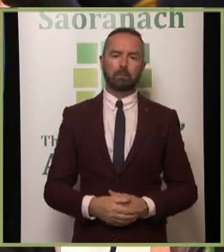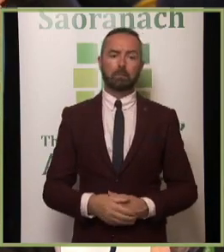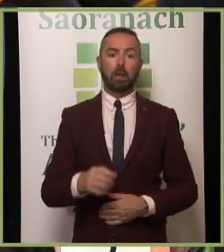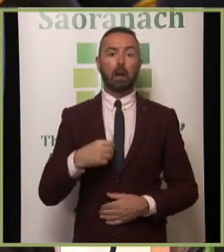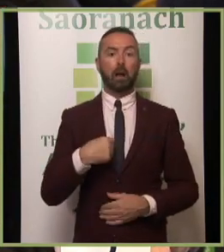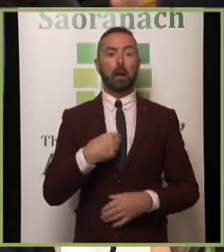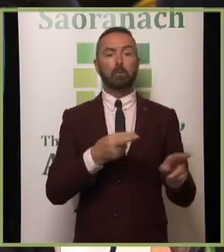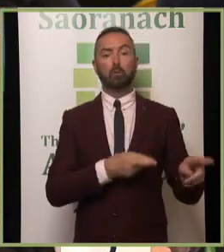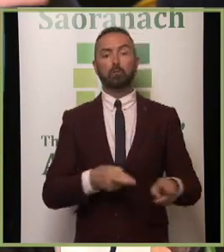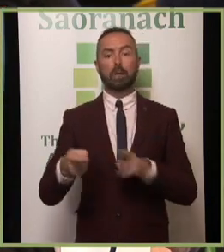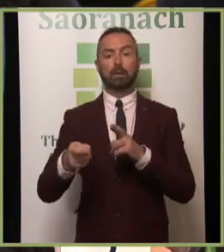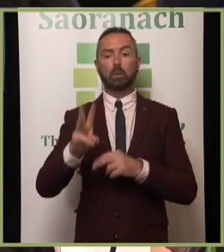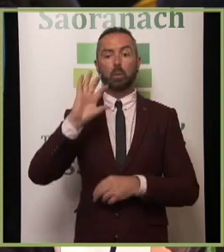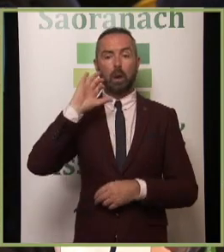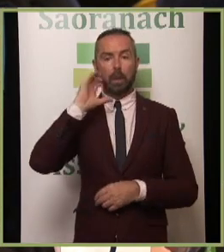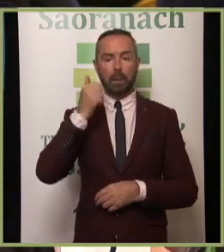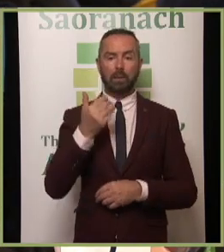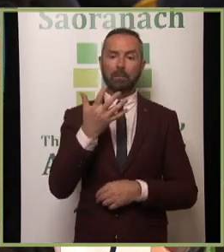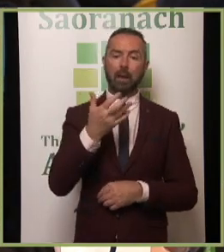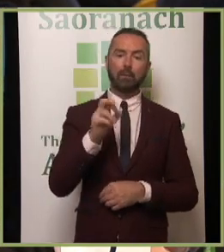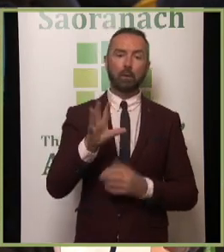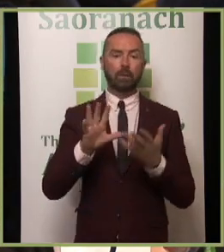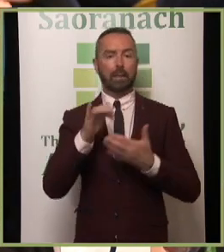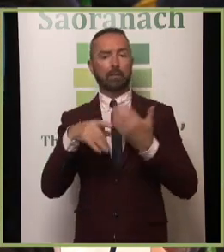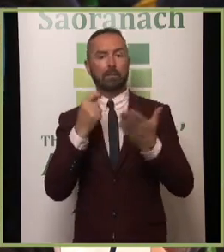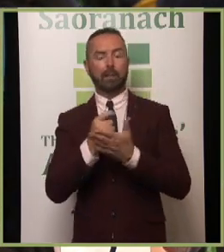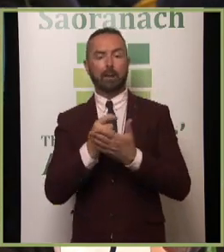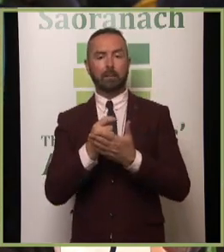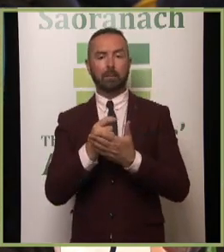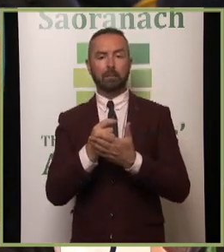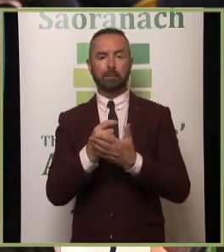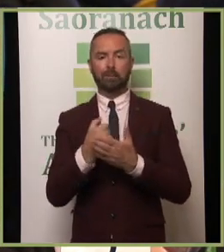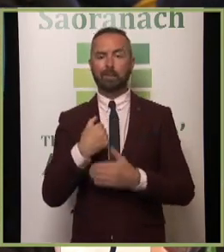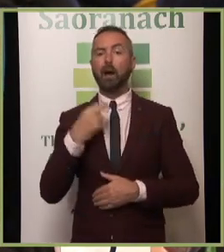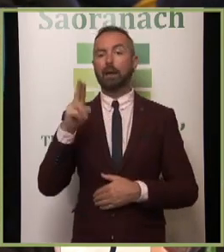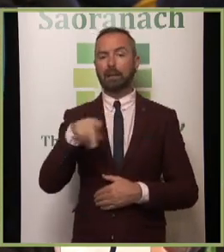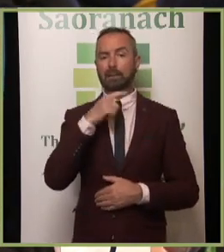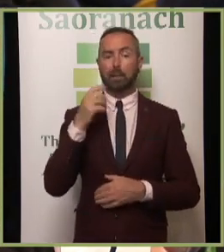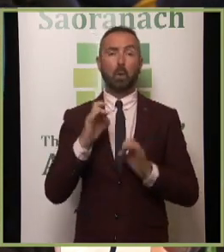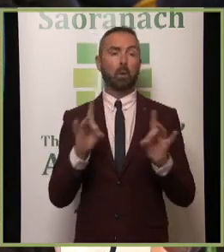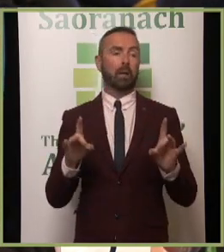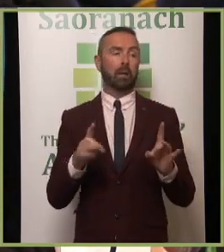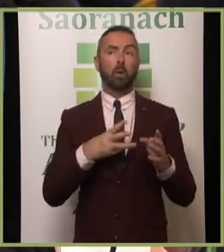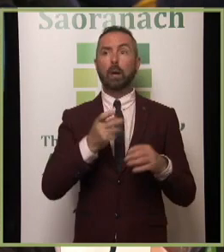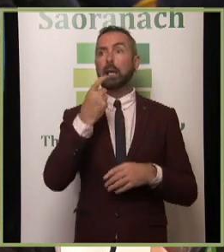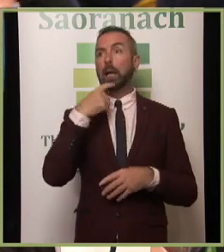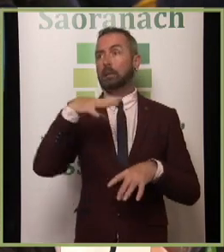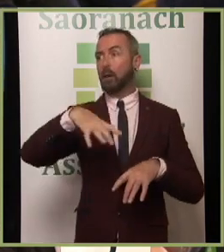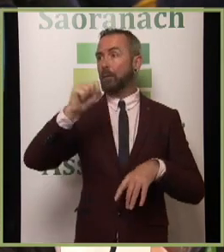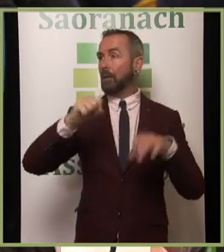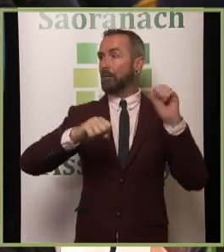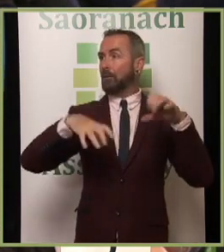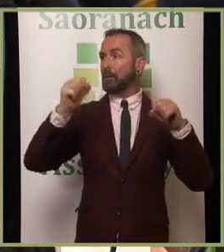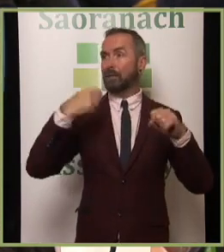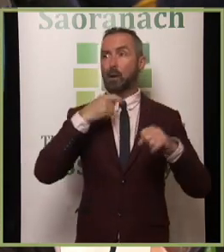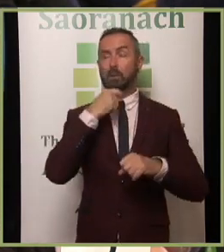up because in 5 or 10 years' time, I can say, right, when the lights go out in Ireland, I can say,